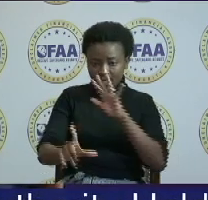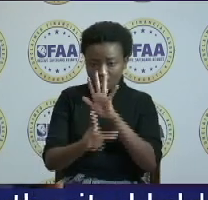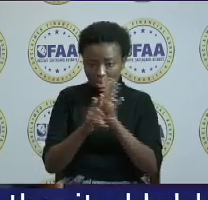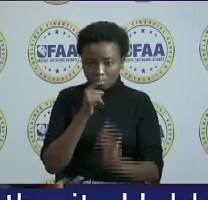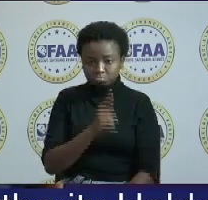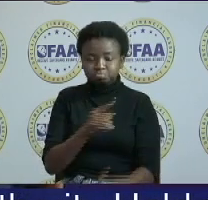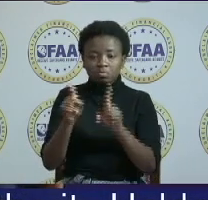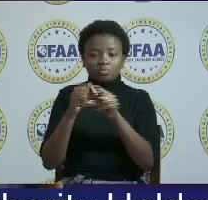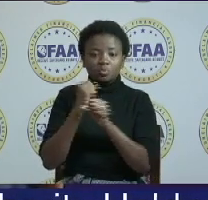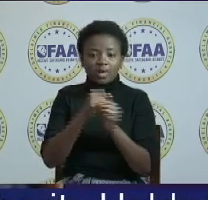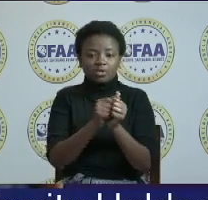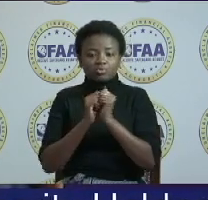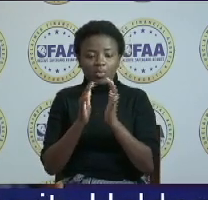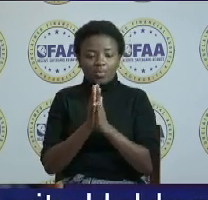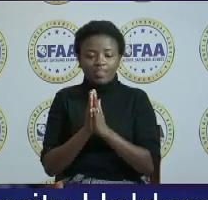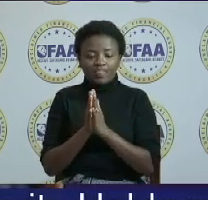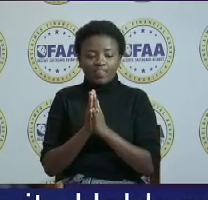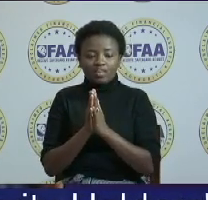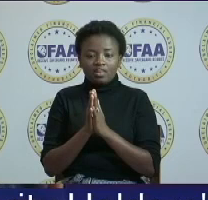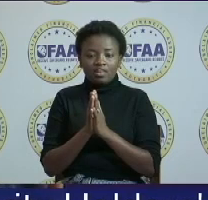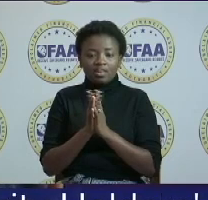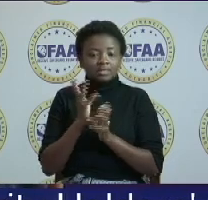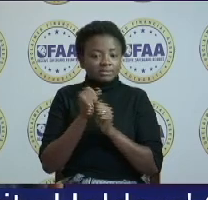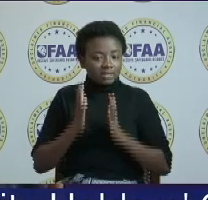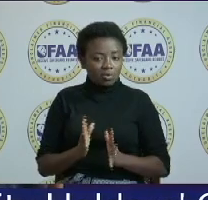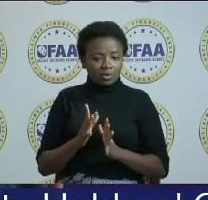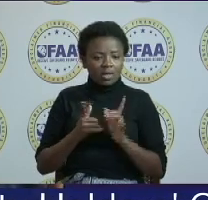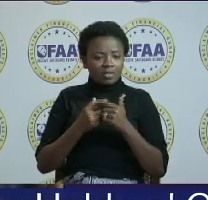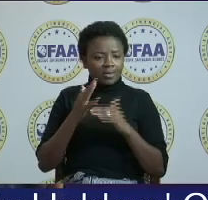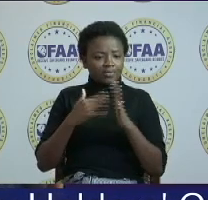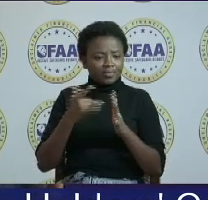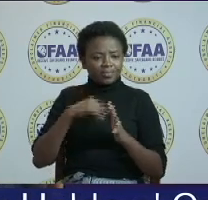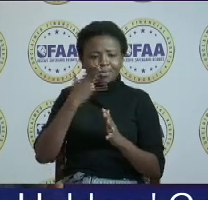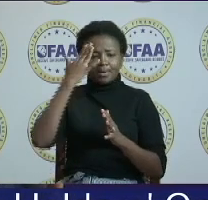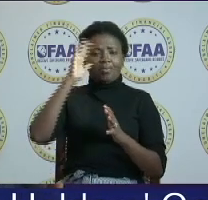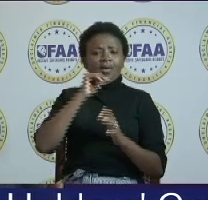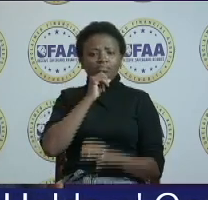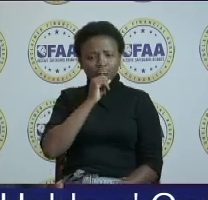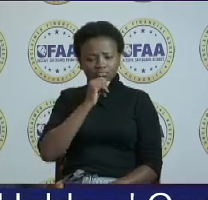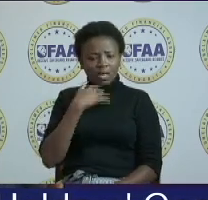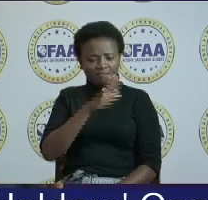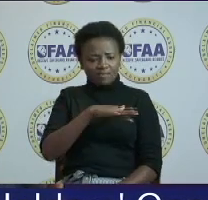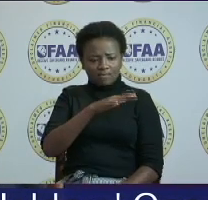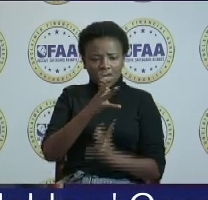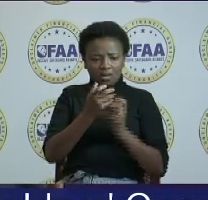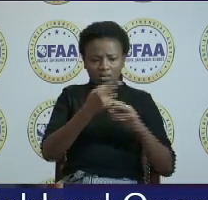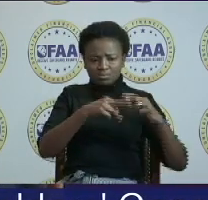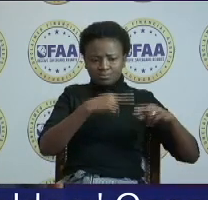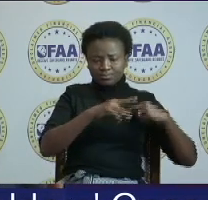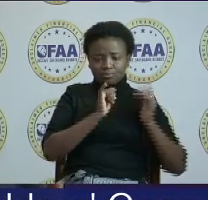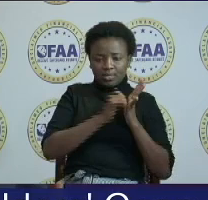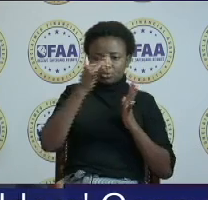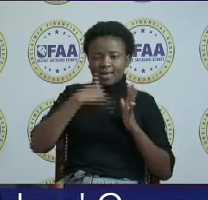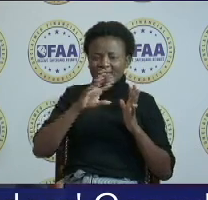of course in consultations with the stakeholders, we realized that there are some areas that we need to review the law. And that's why we are doing a